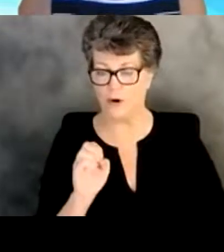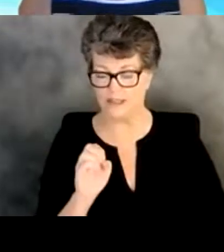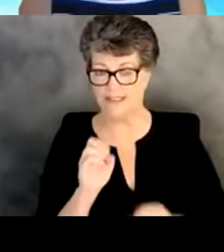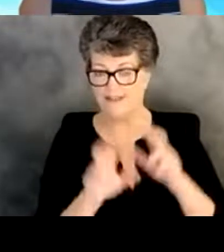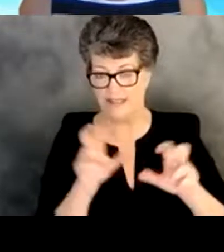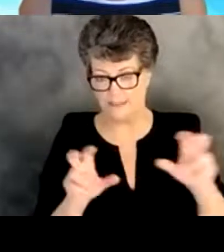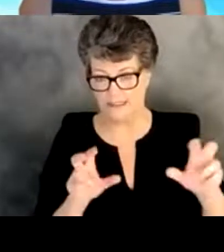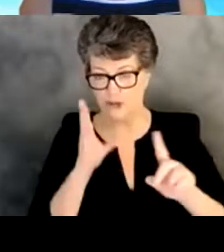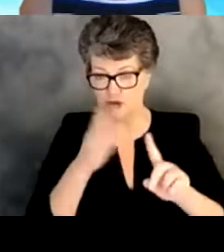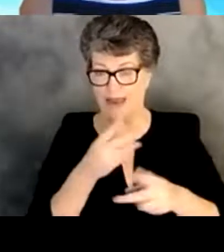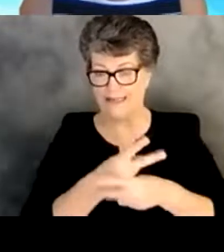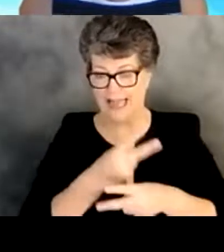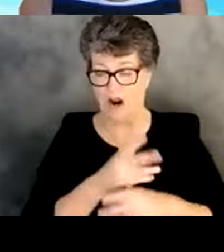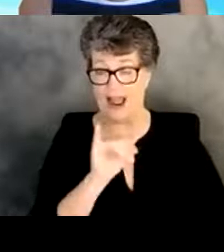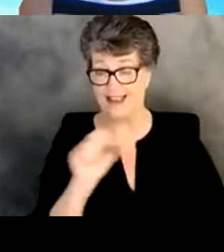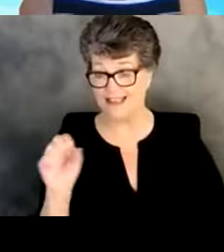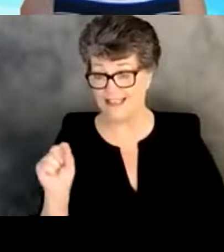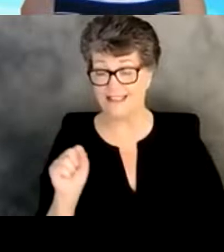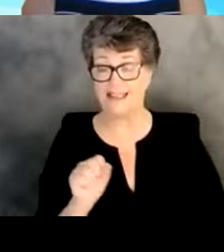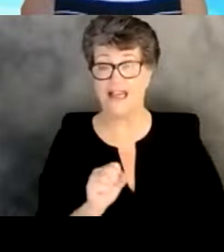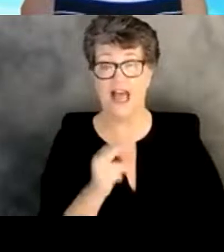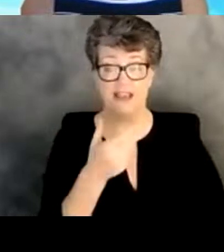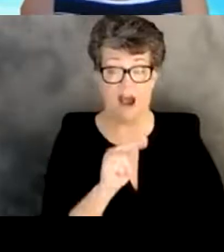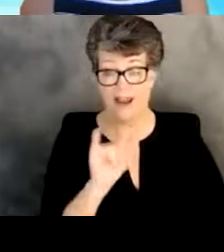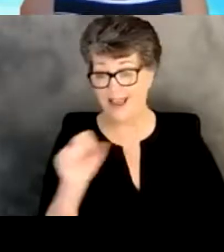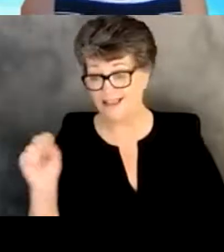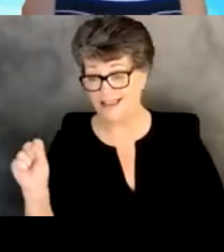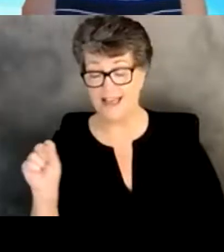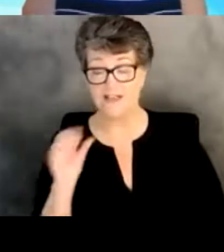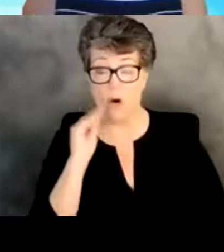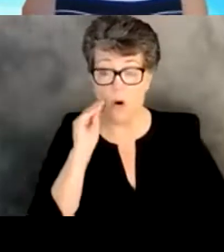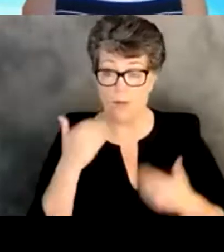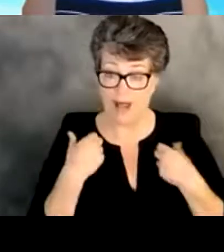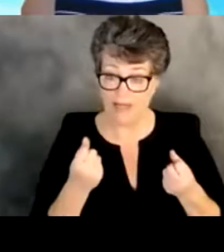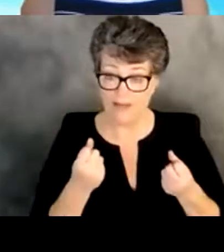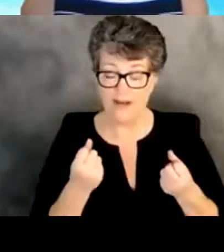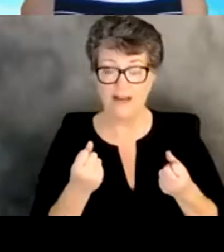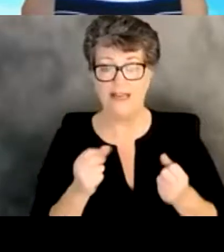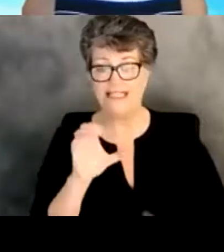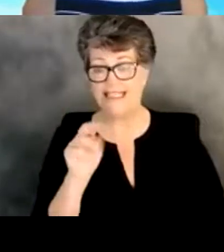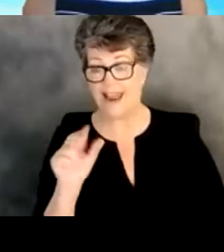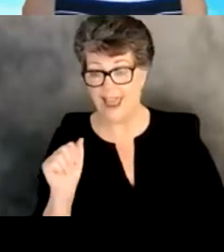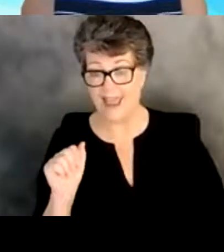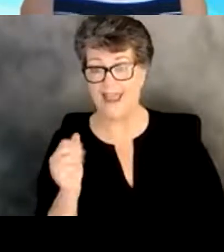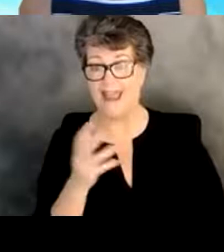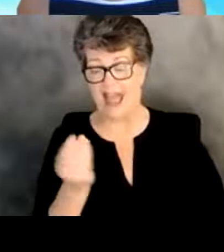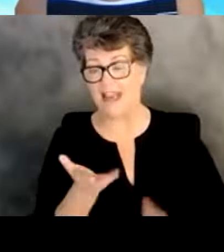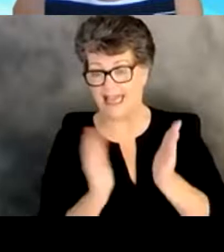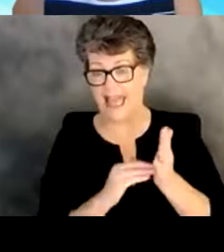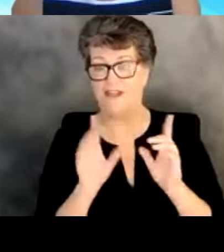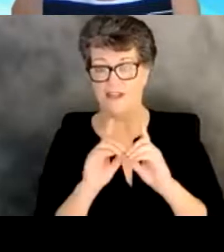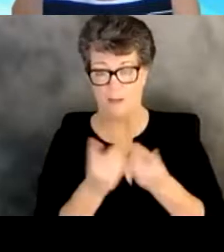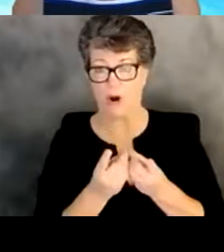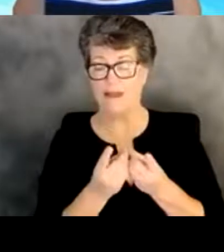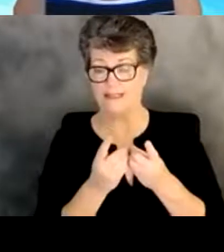sector, direct care IHSS, direct care non-IHSS, home health, CNA, and again, the departments